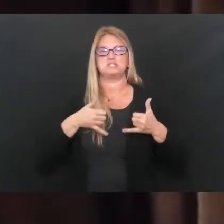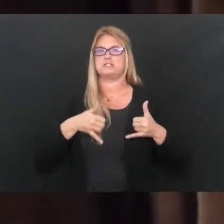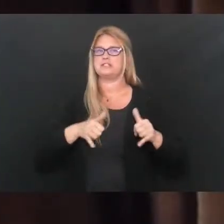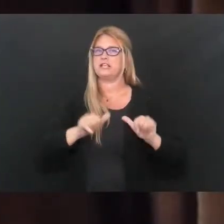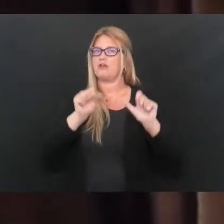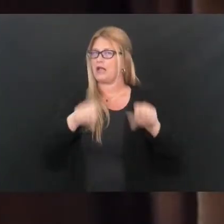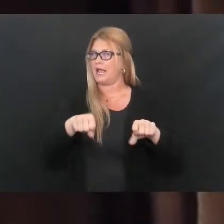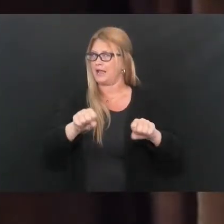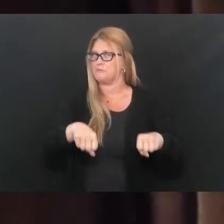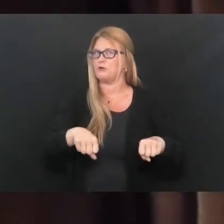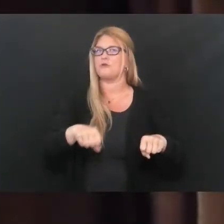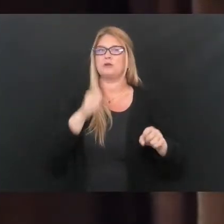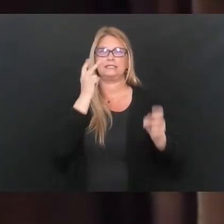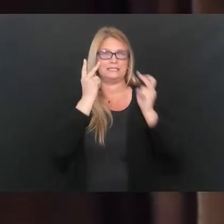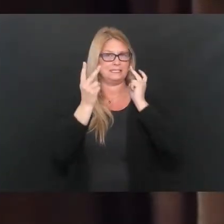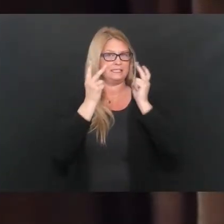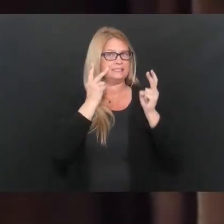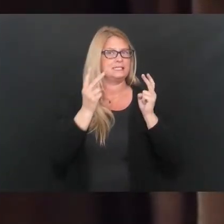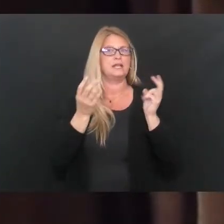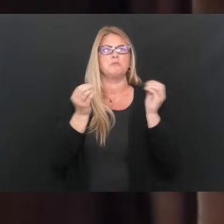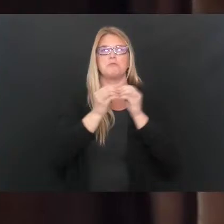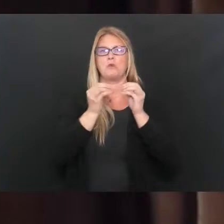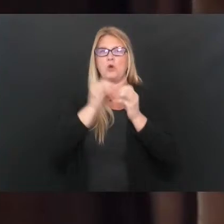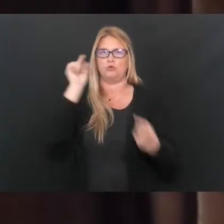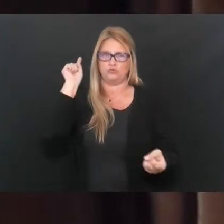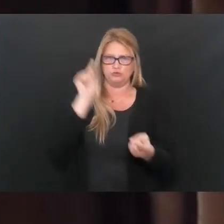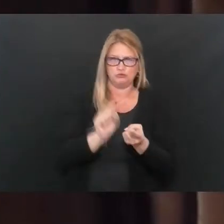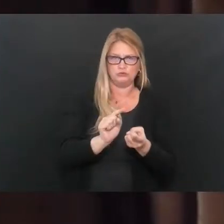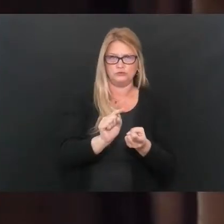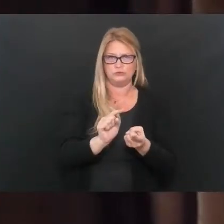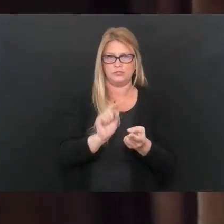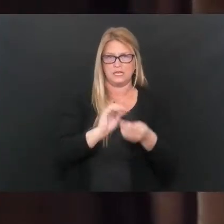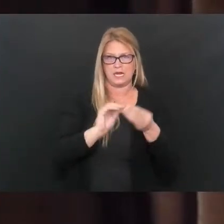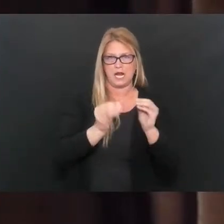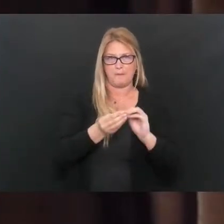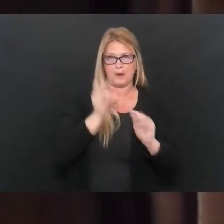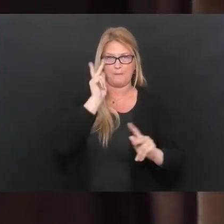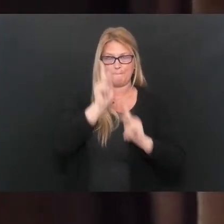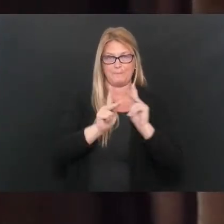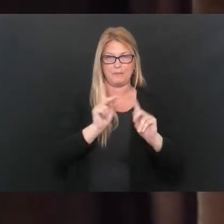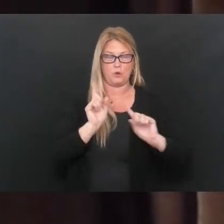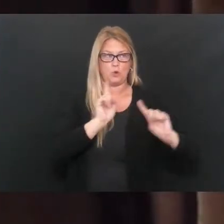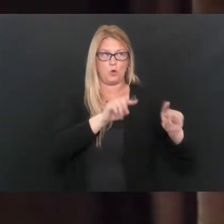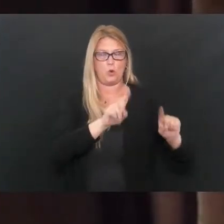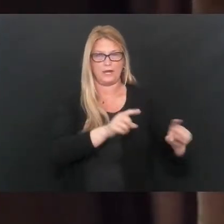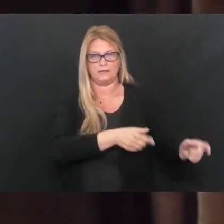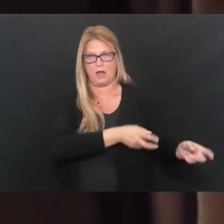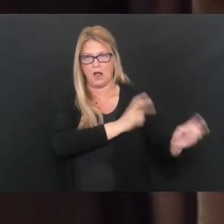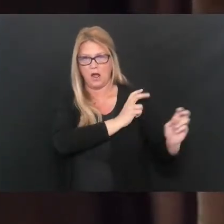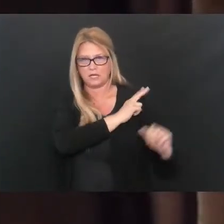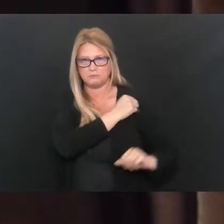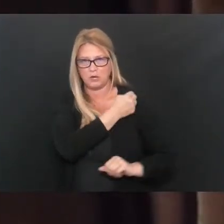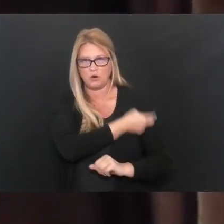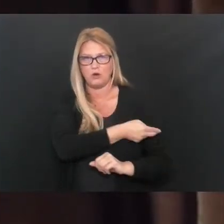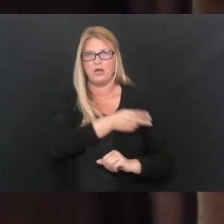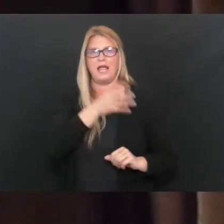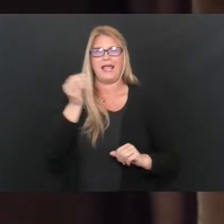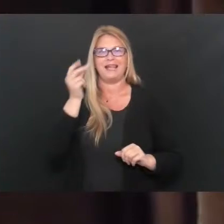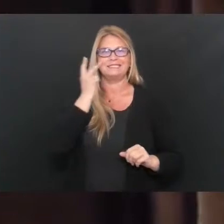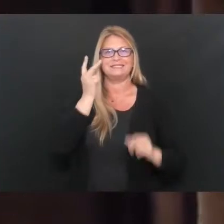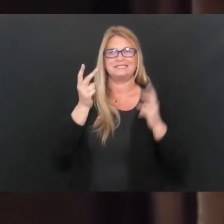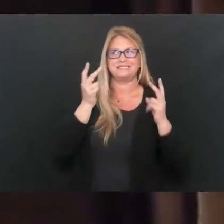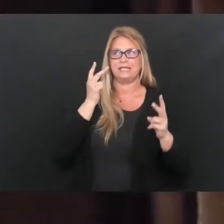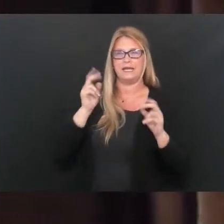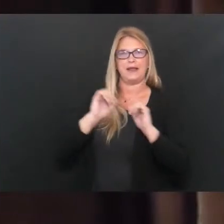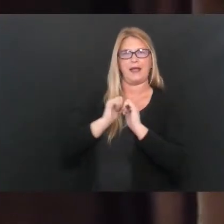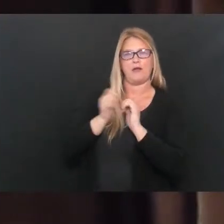to see a much, much reduced number of people going to the hospital and also